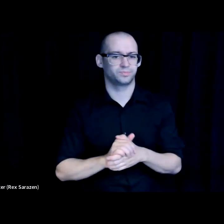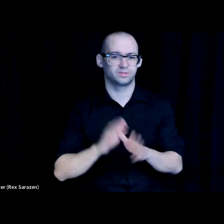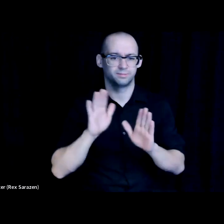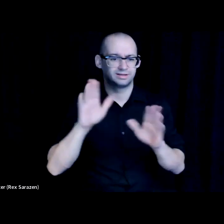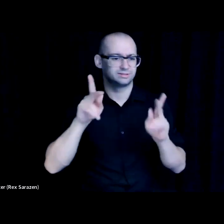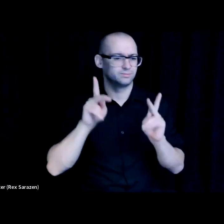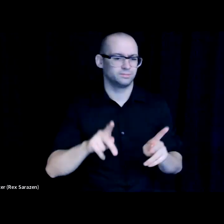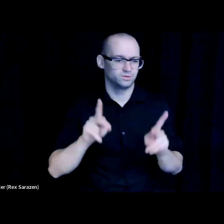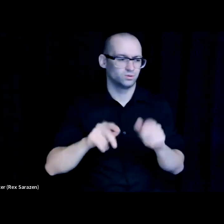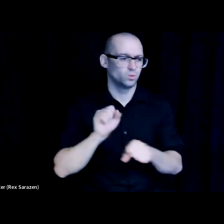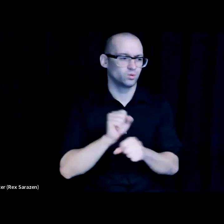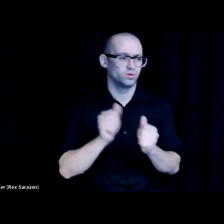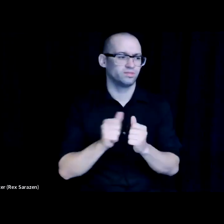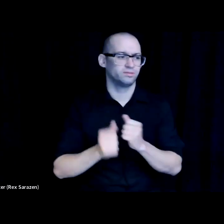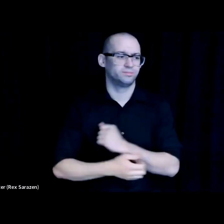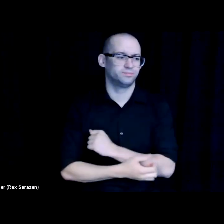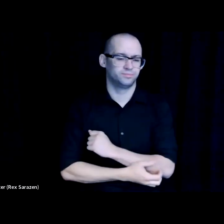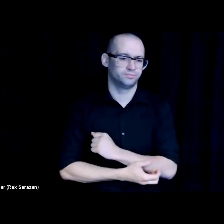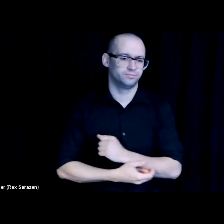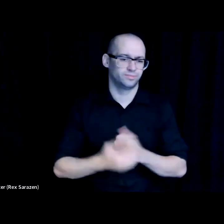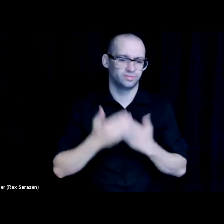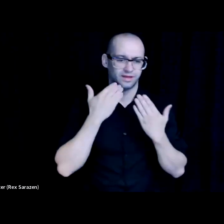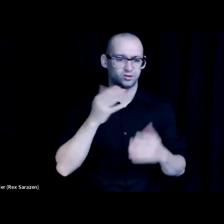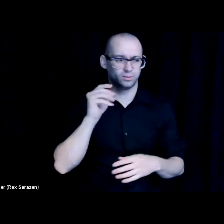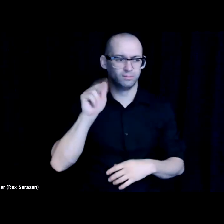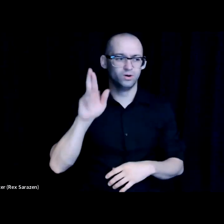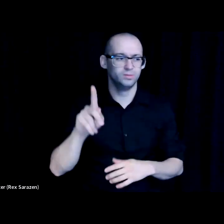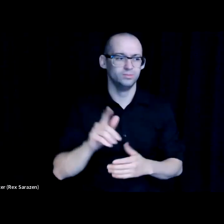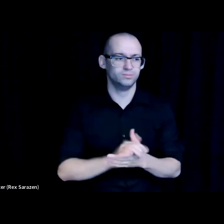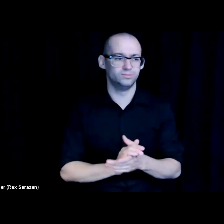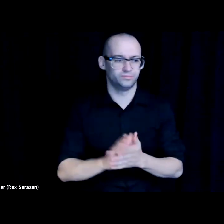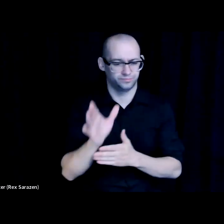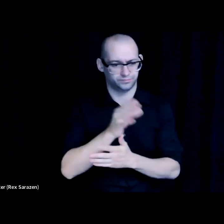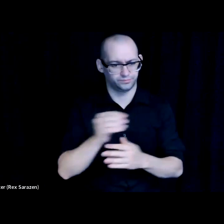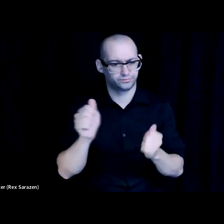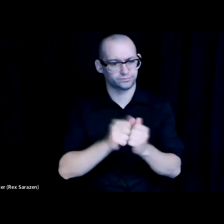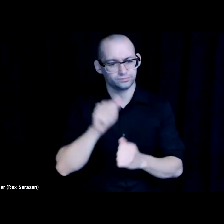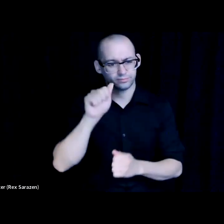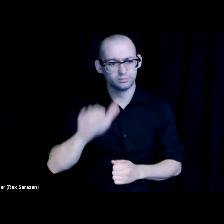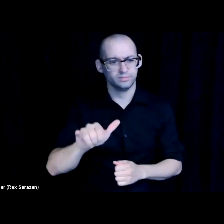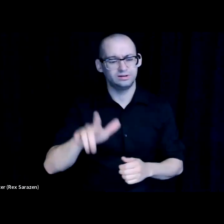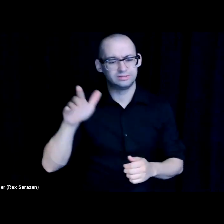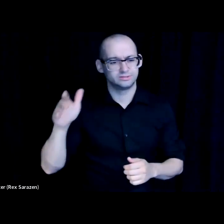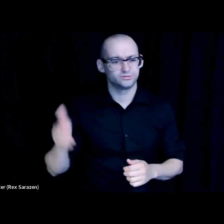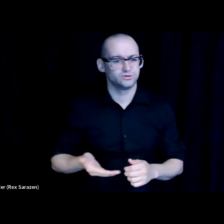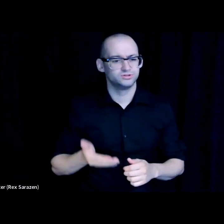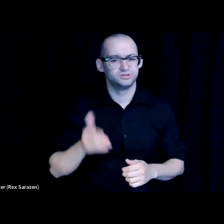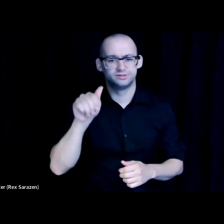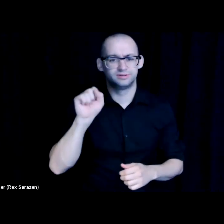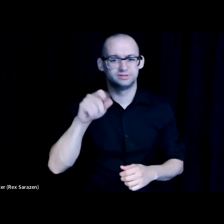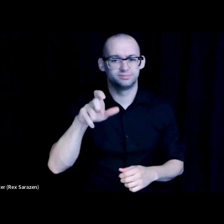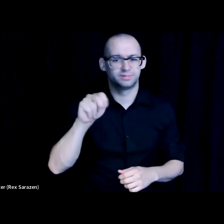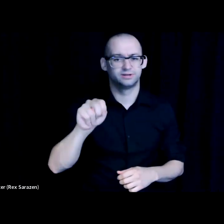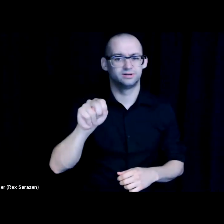person to work with. Yeah. Thanks, Mark. And with that, I would like to introduce Aston